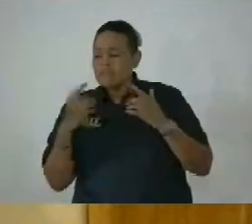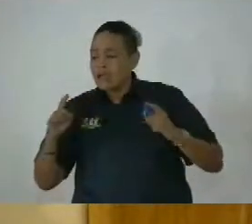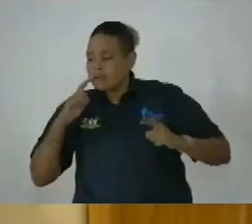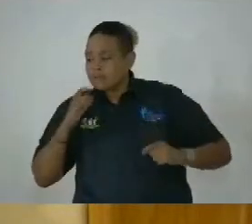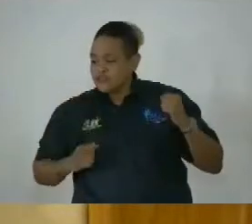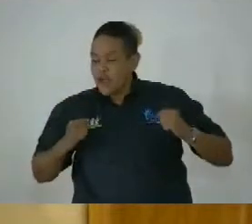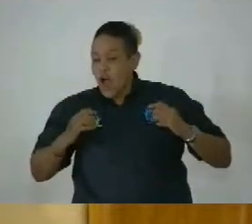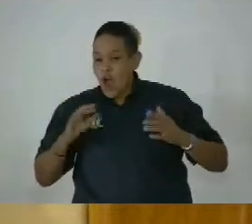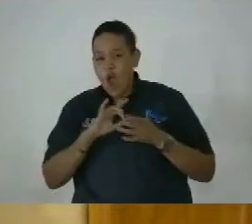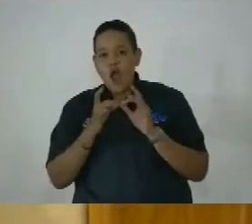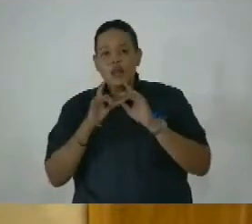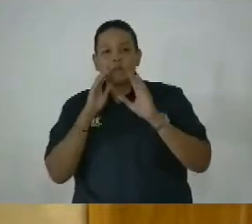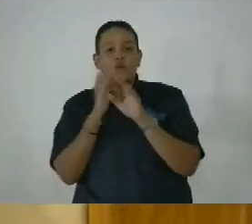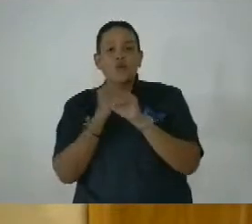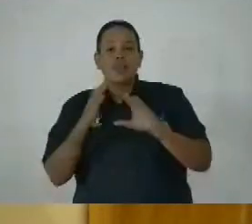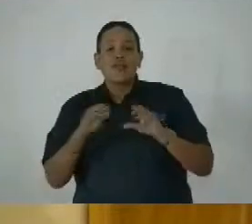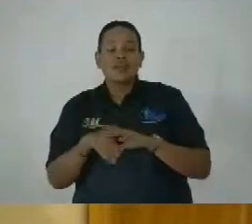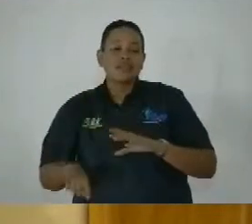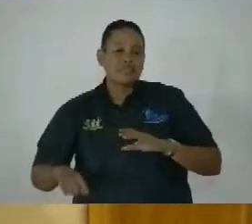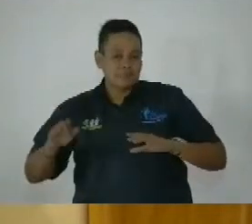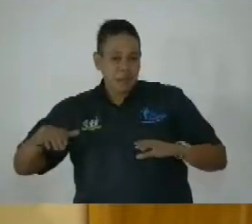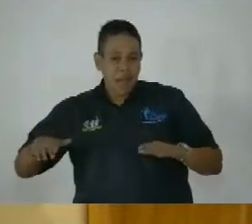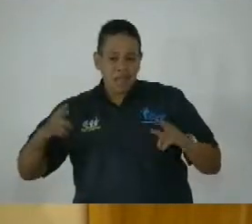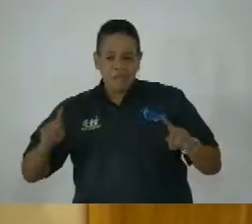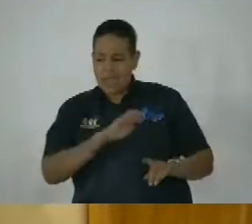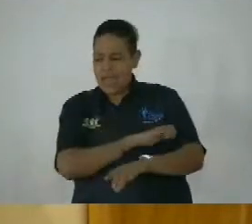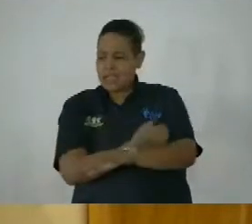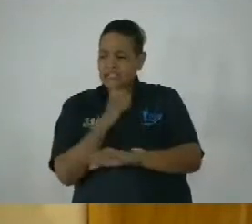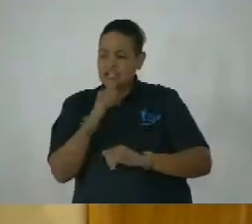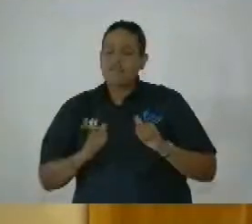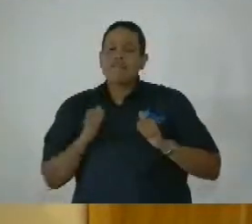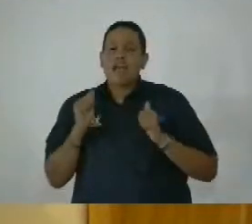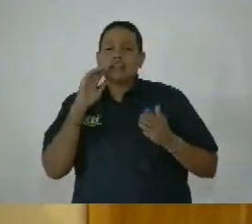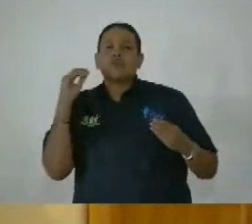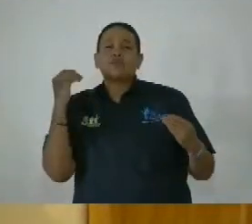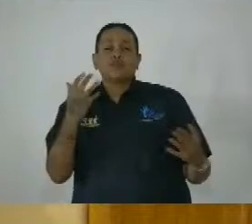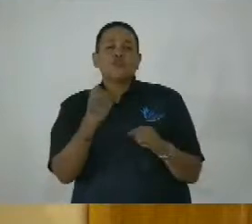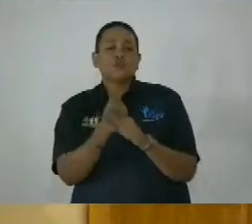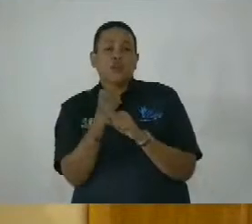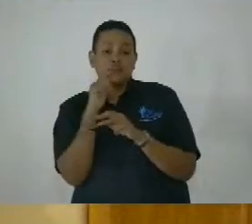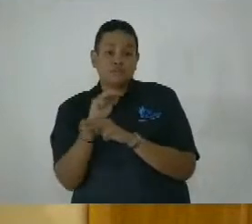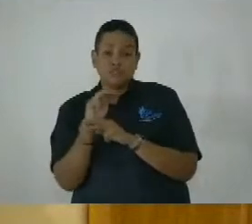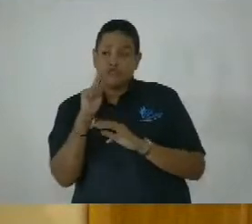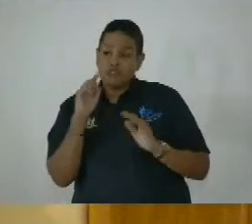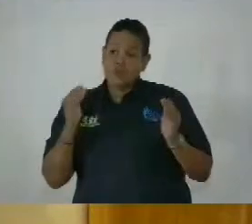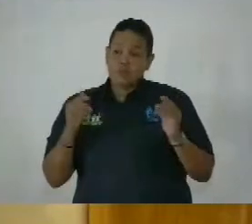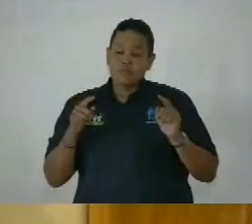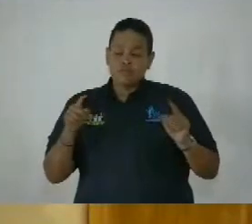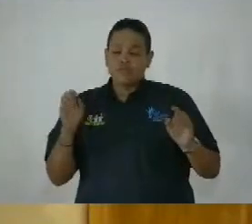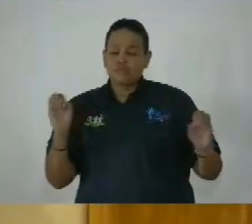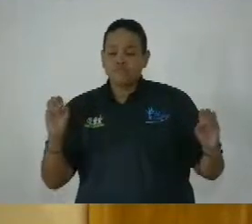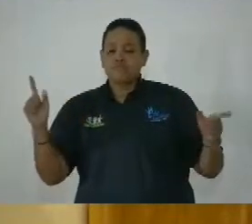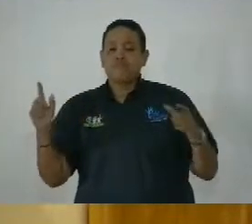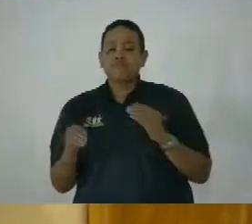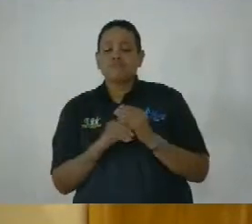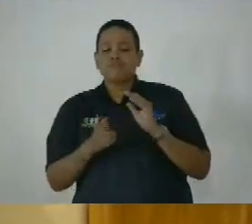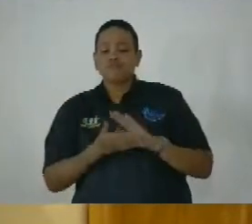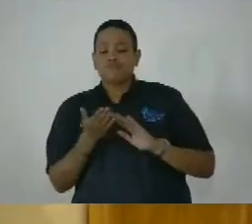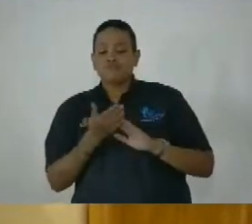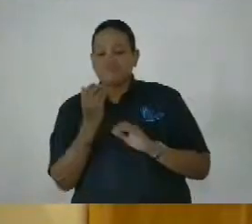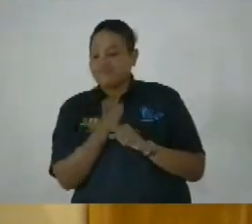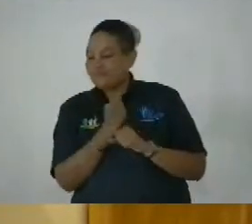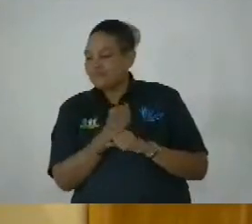Olympian in the hopes. Energy and vitality she brings to the work of the ministry is unparalleled. The operational